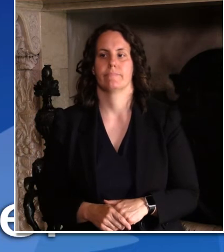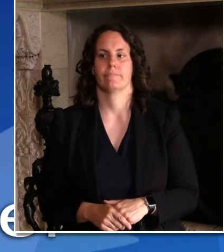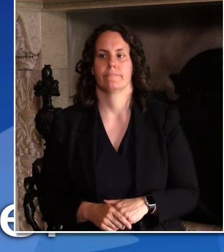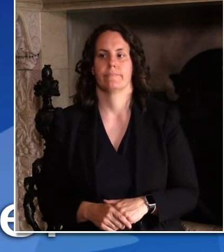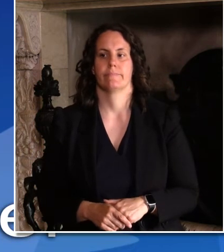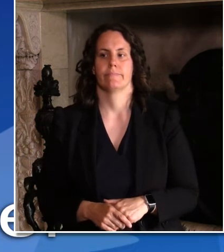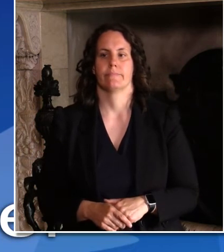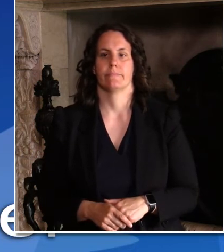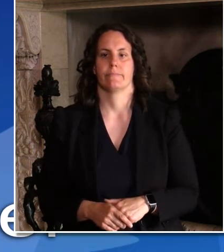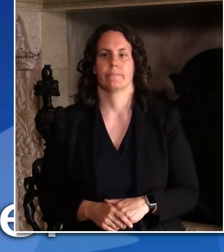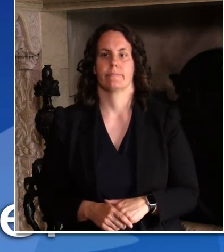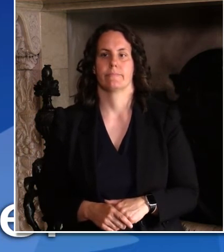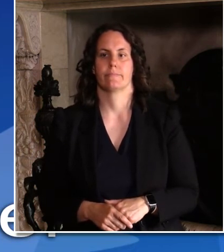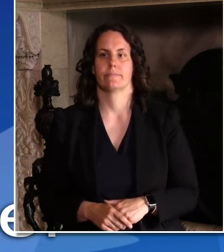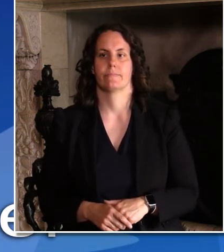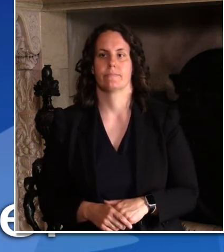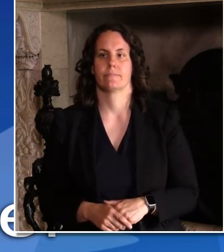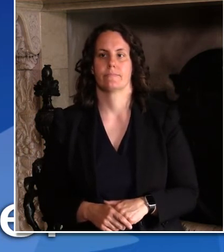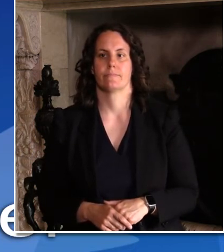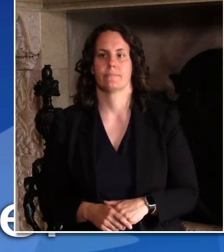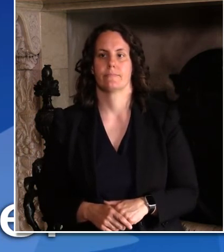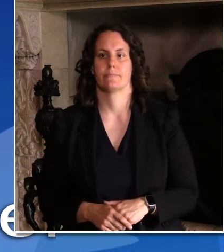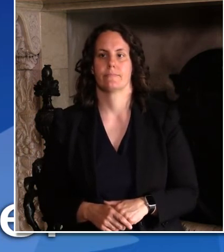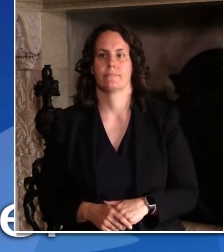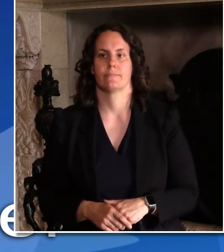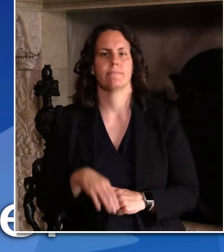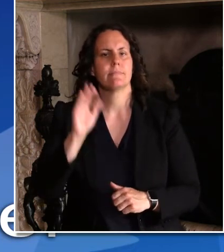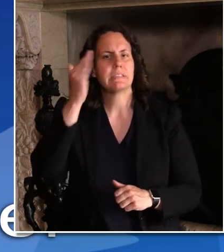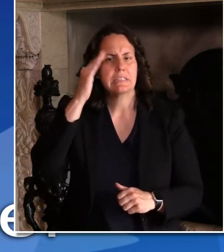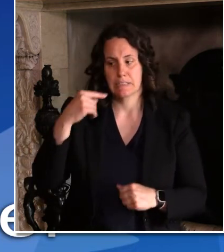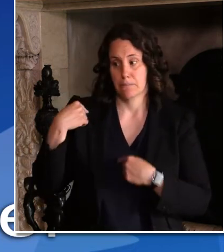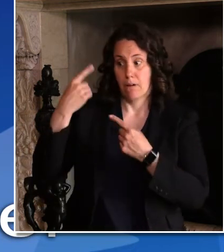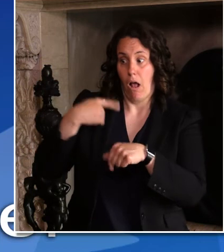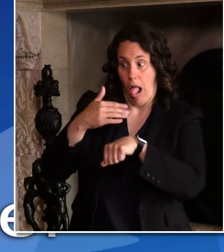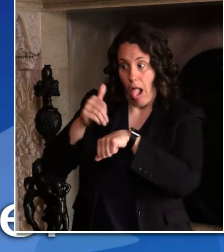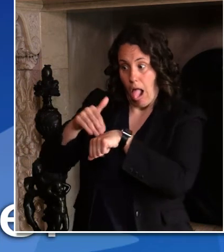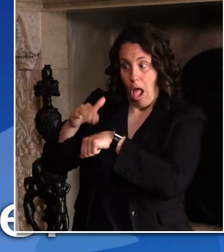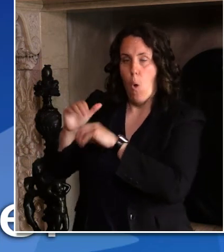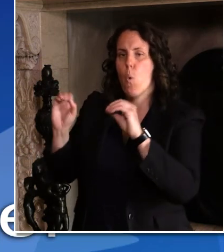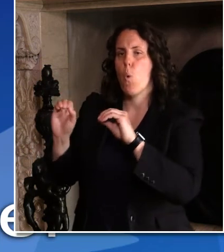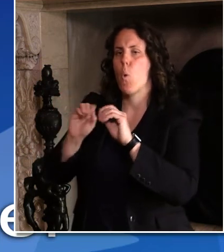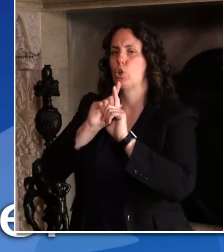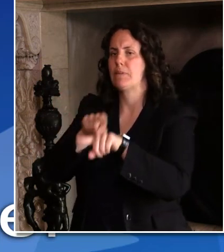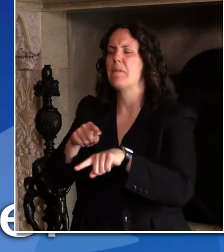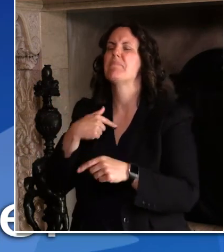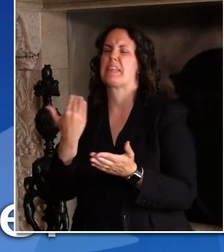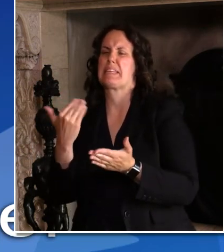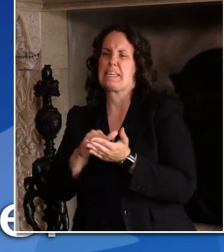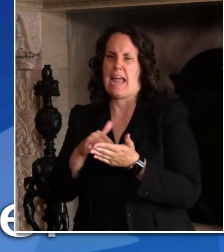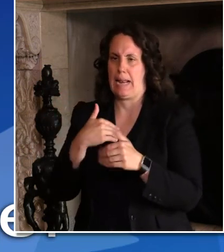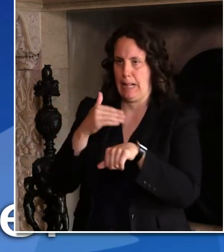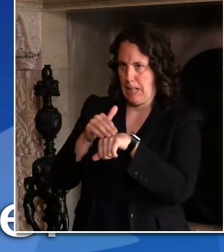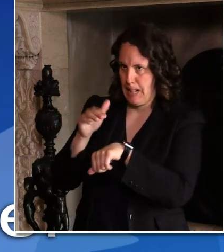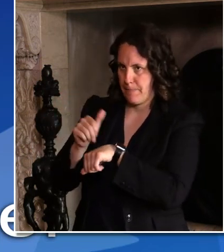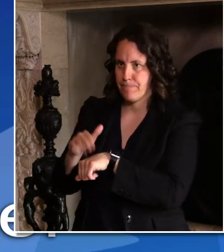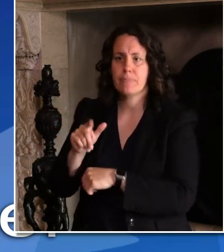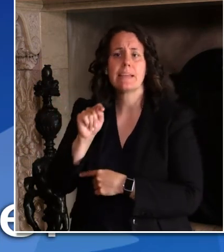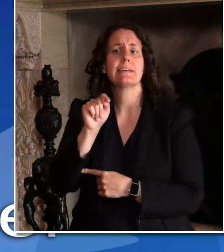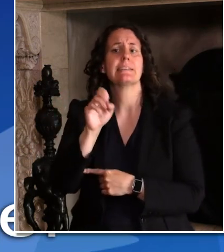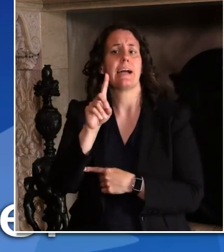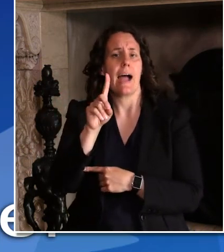We had a couple of people we called on who did not respond. We'll try again with Todd Richmond from the Associated Press. Todd?